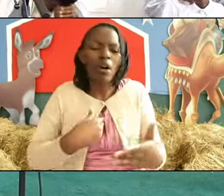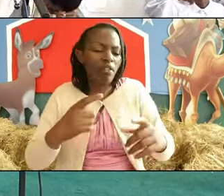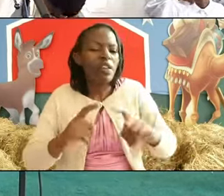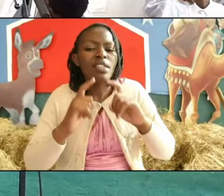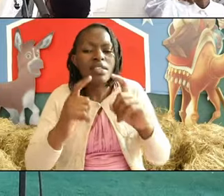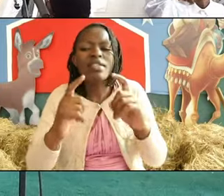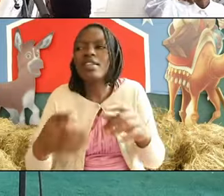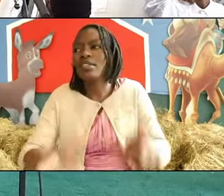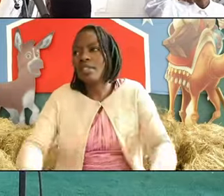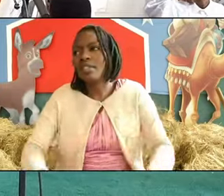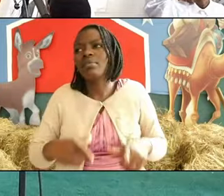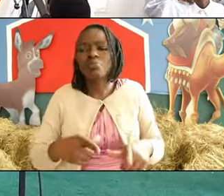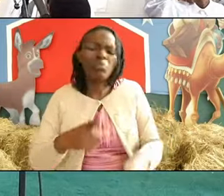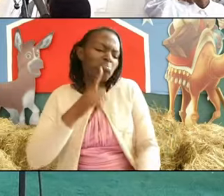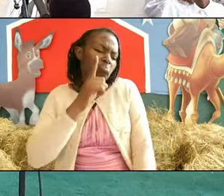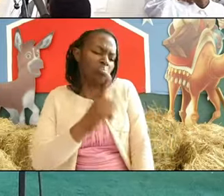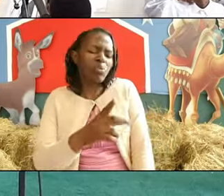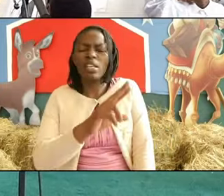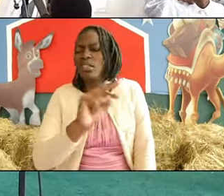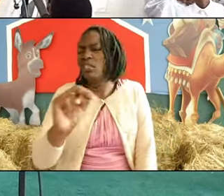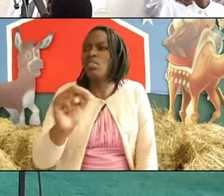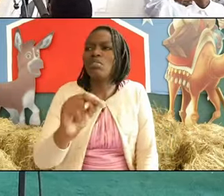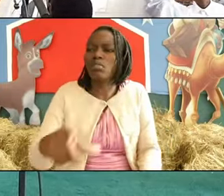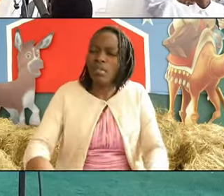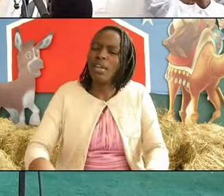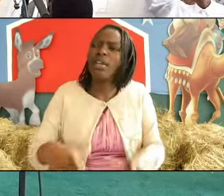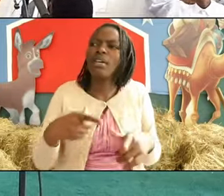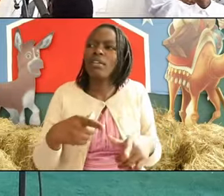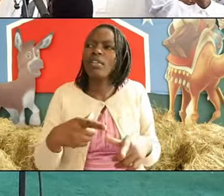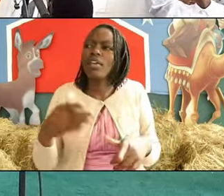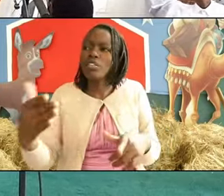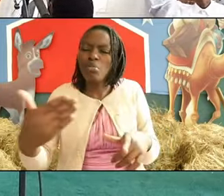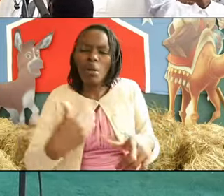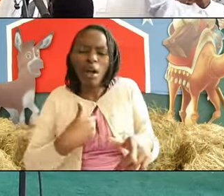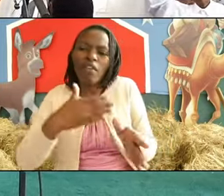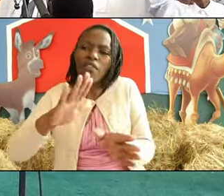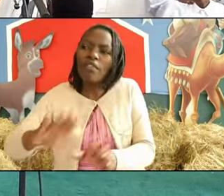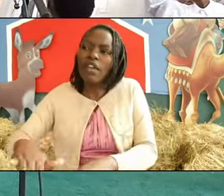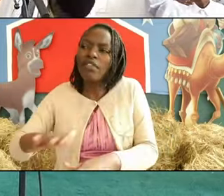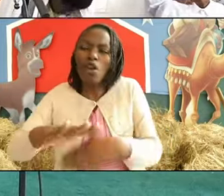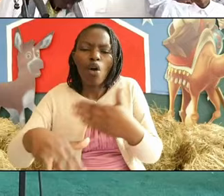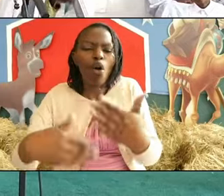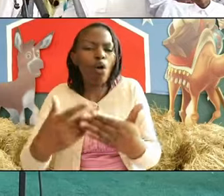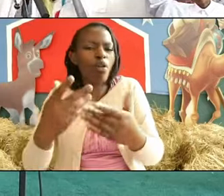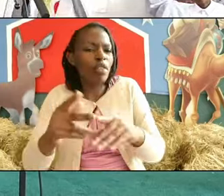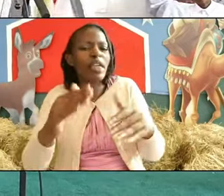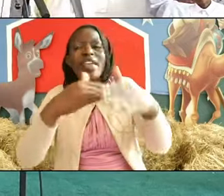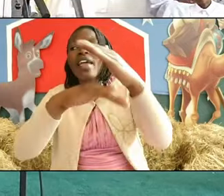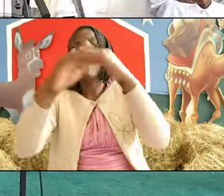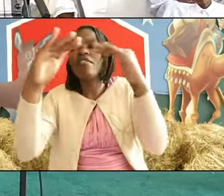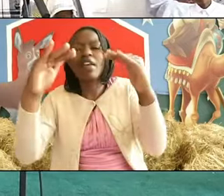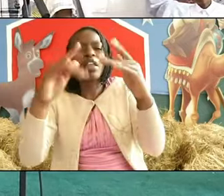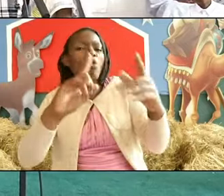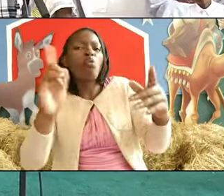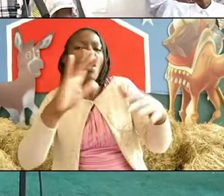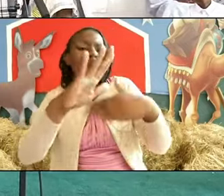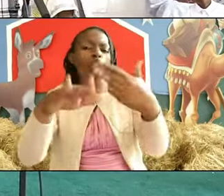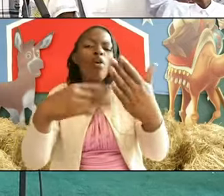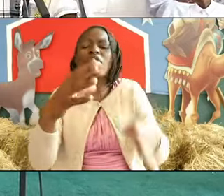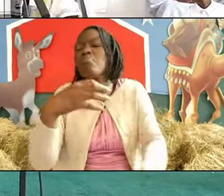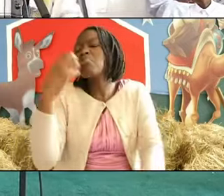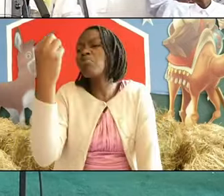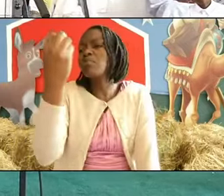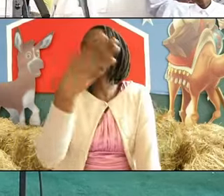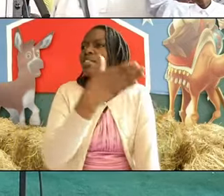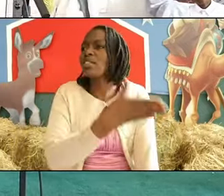sinless, blameless life. You have left the courts of heaven, where all is purity, where